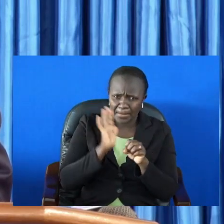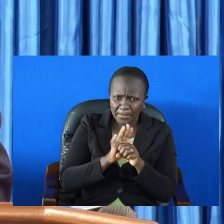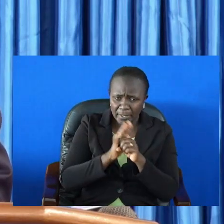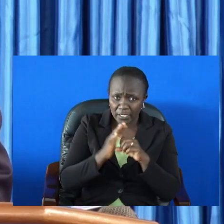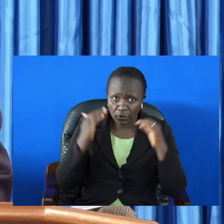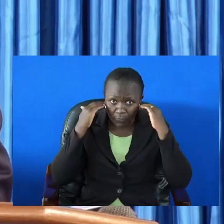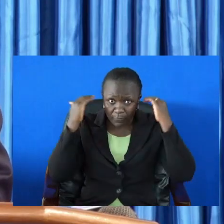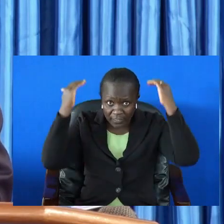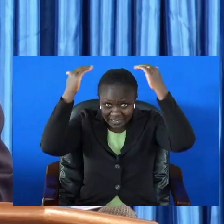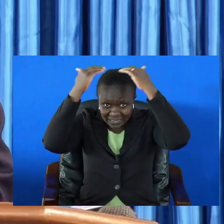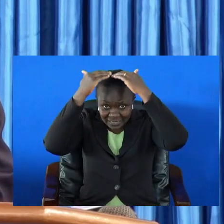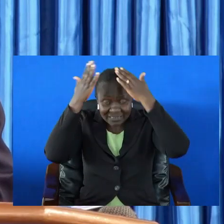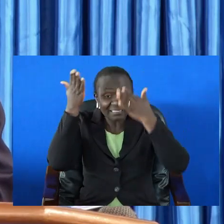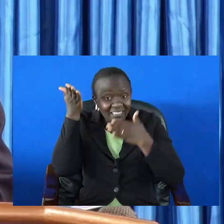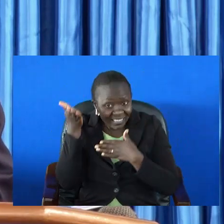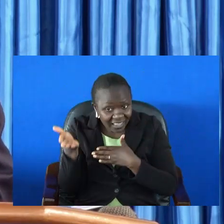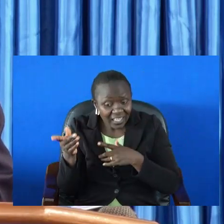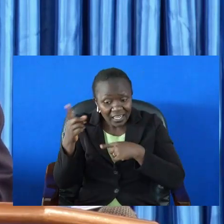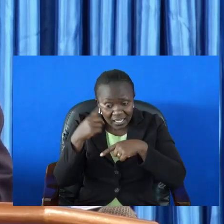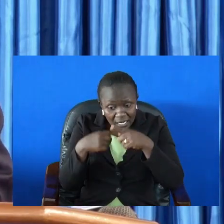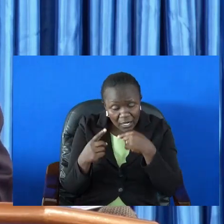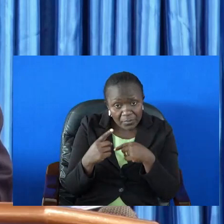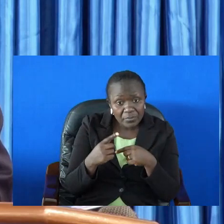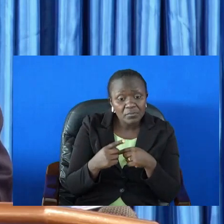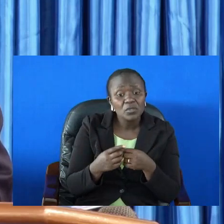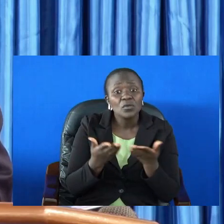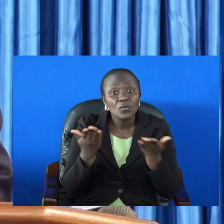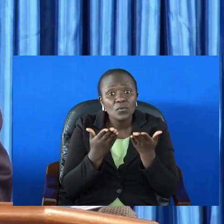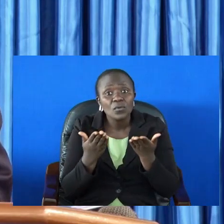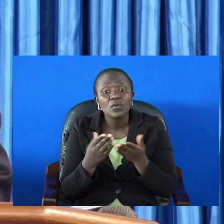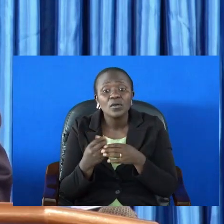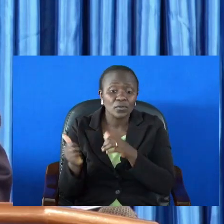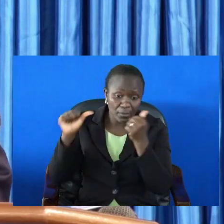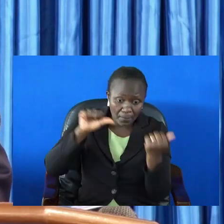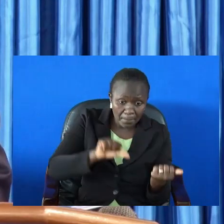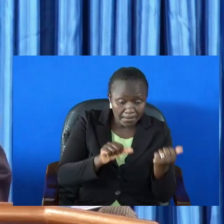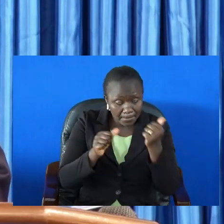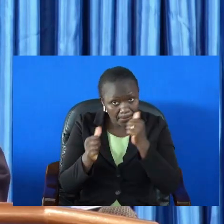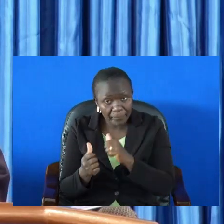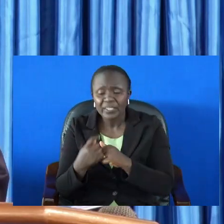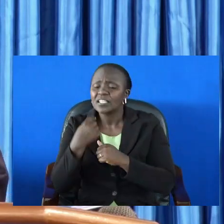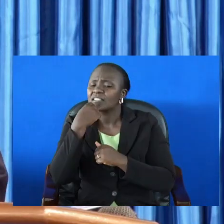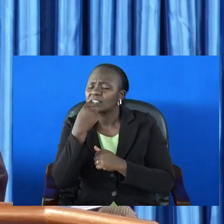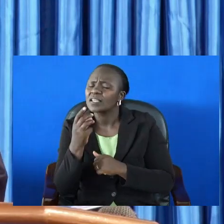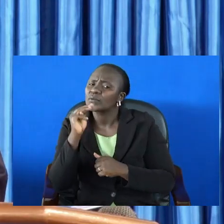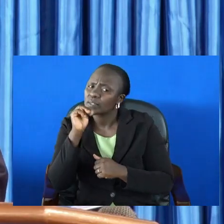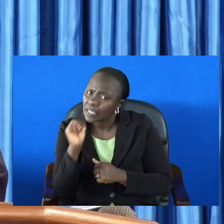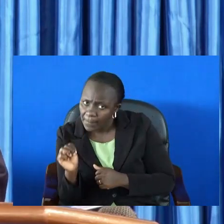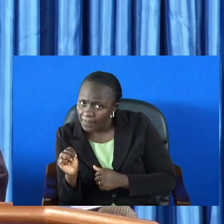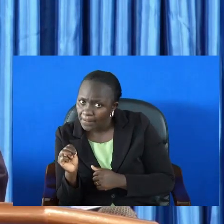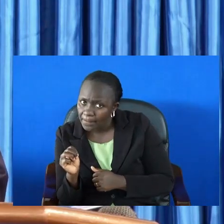and Sadducees coming to where he was baptizing, he said to them,